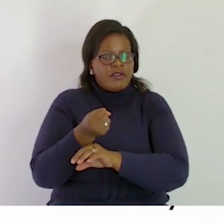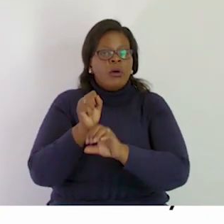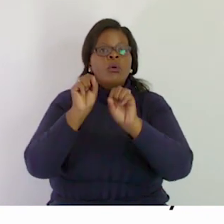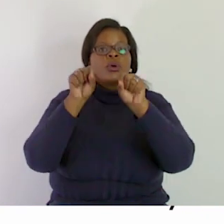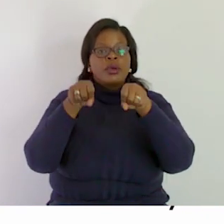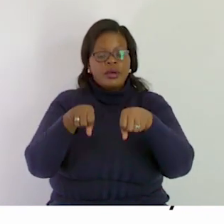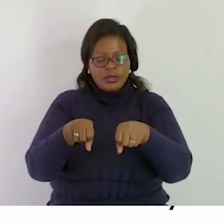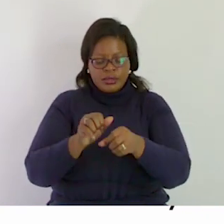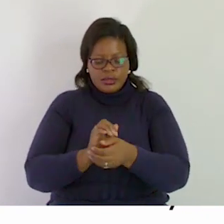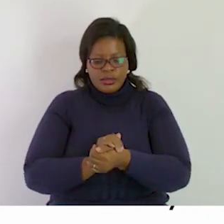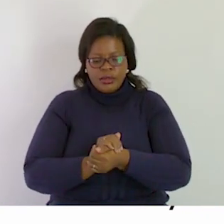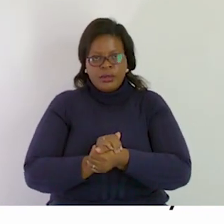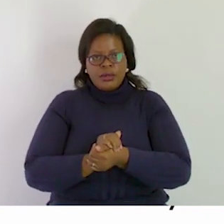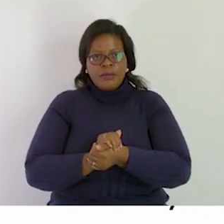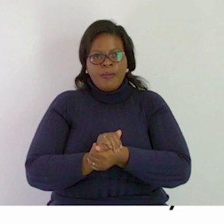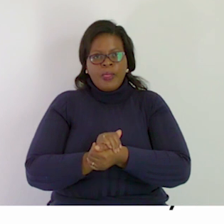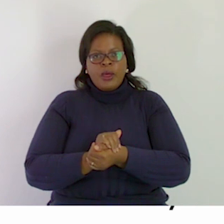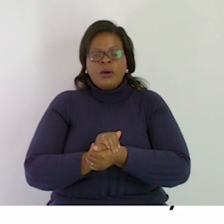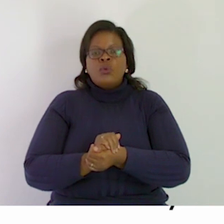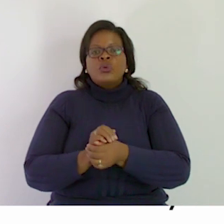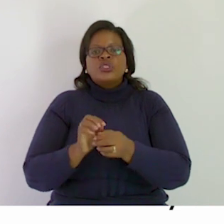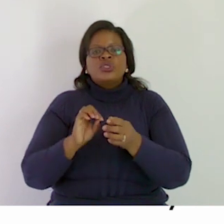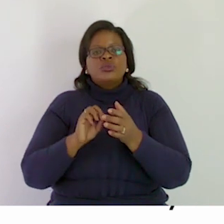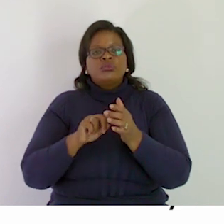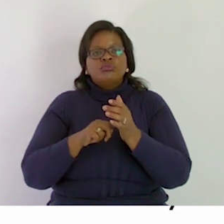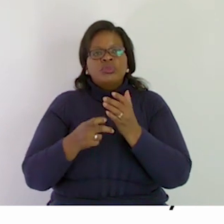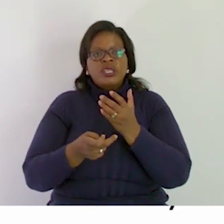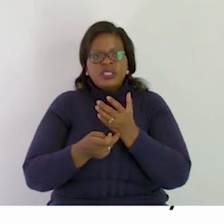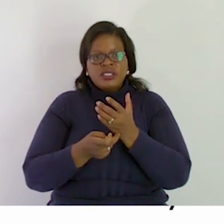Yes. So, what is that? It's commutative.